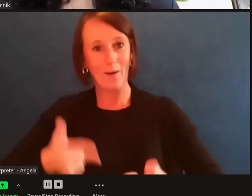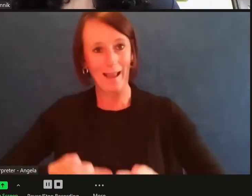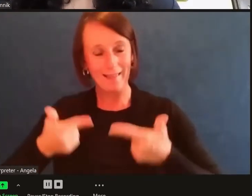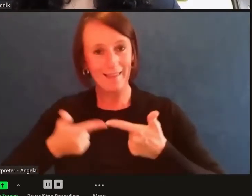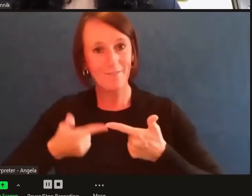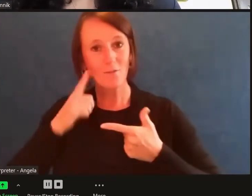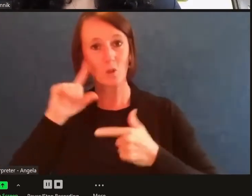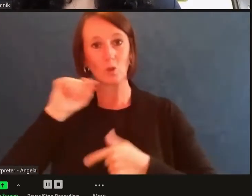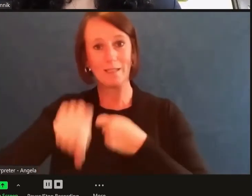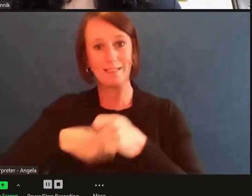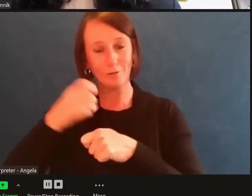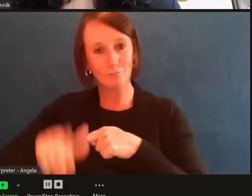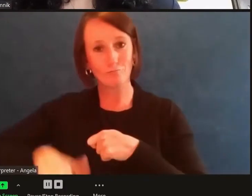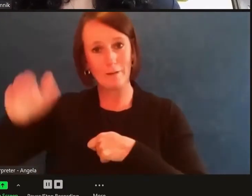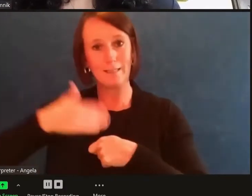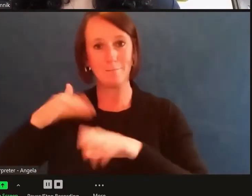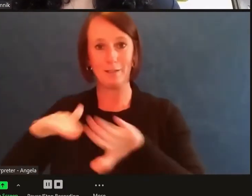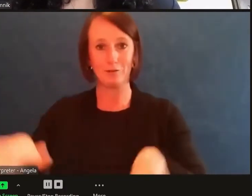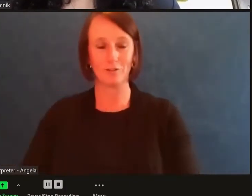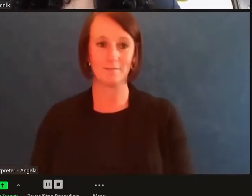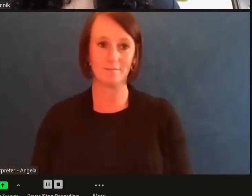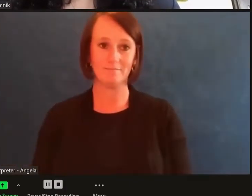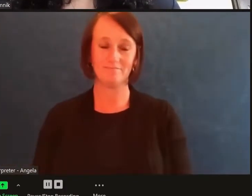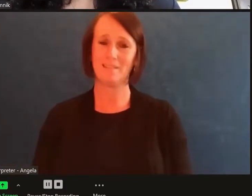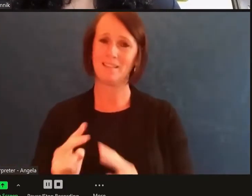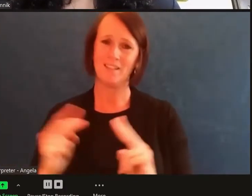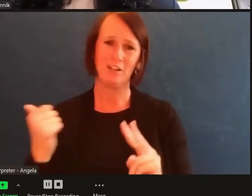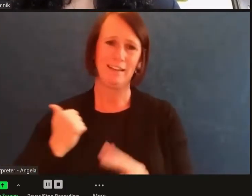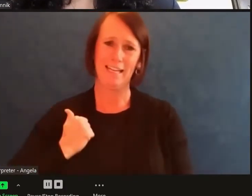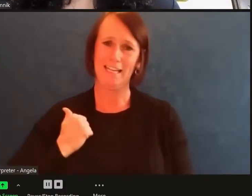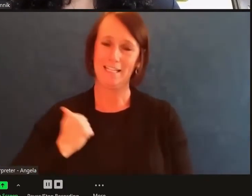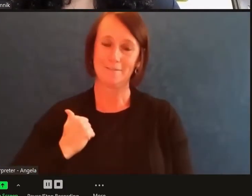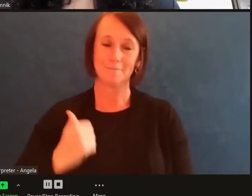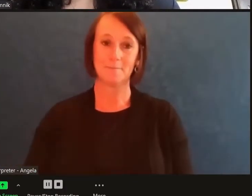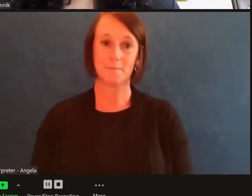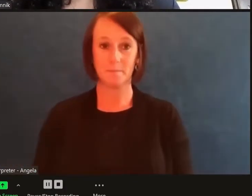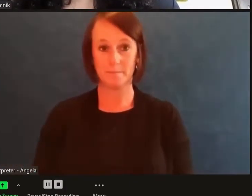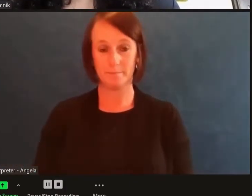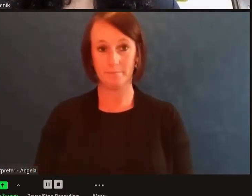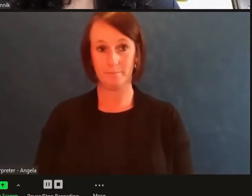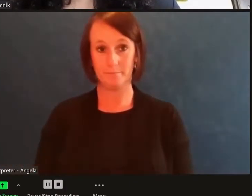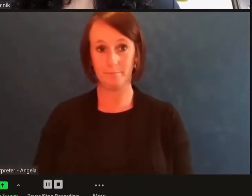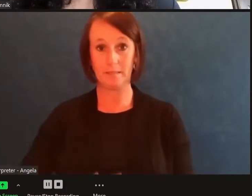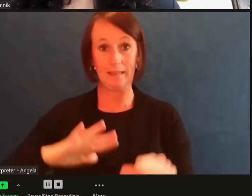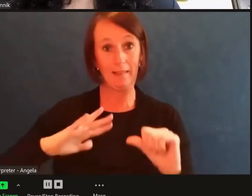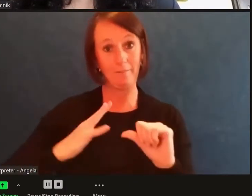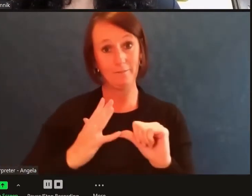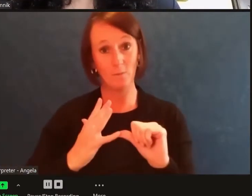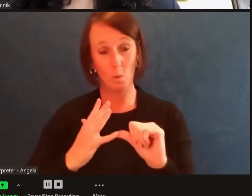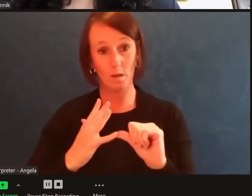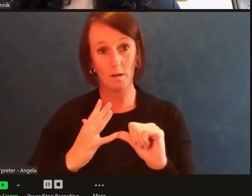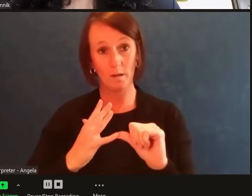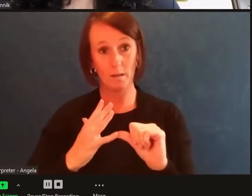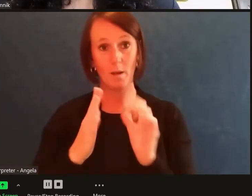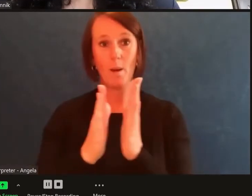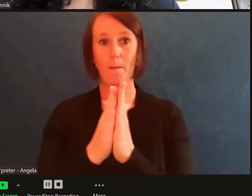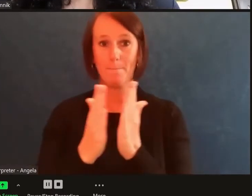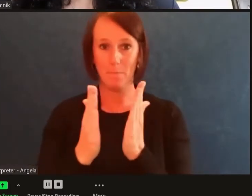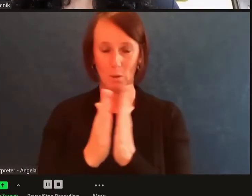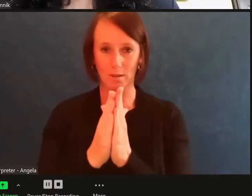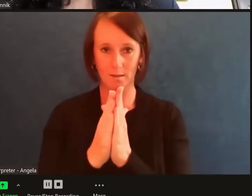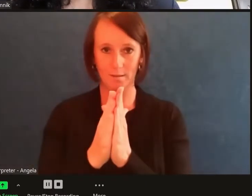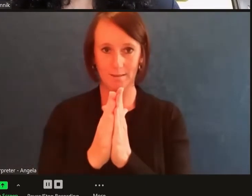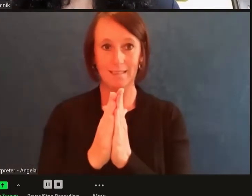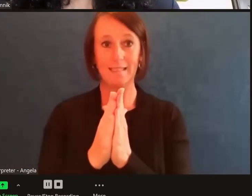kids. It's very Canadian, and the fourth book in the series, because every trilogy needs a fourth,